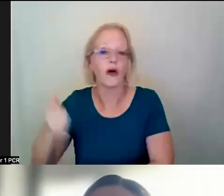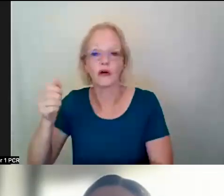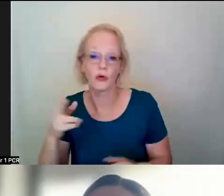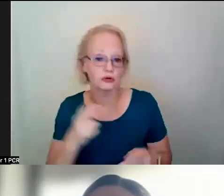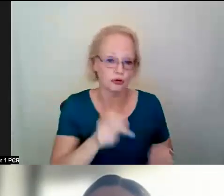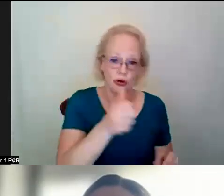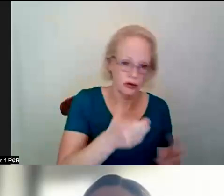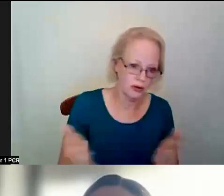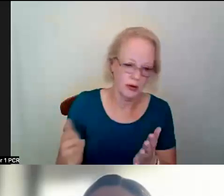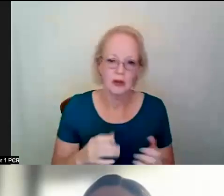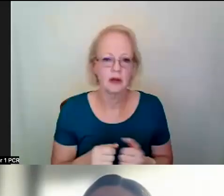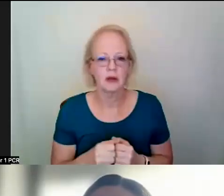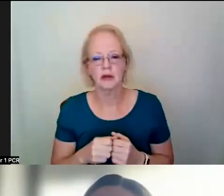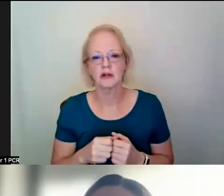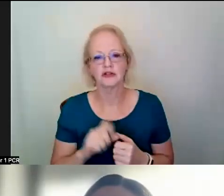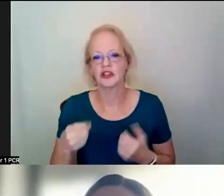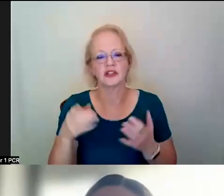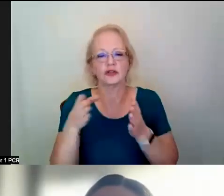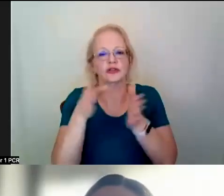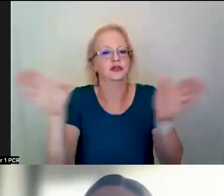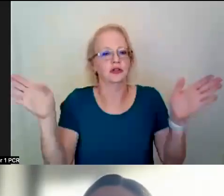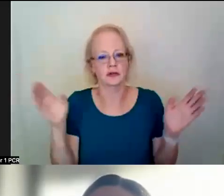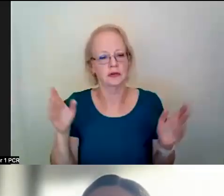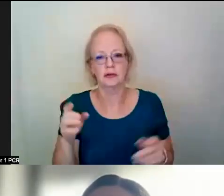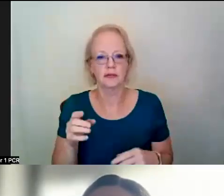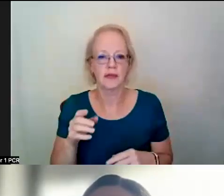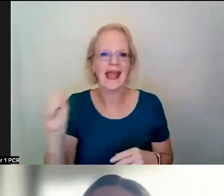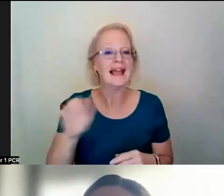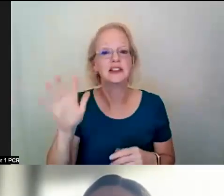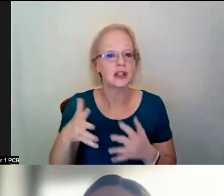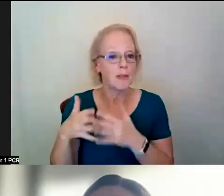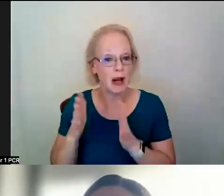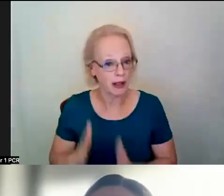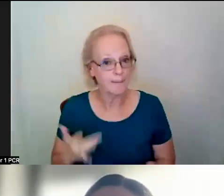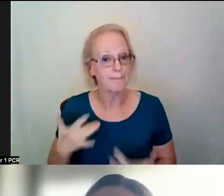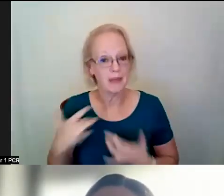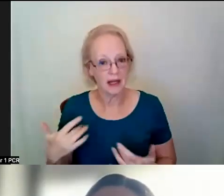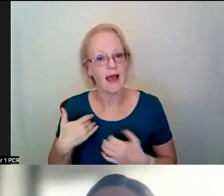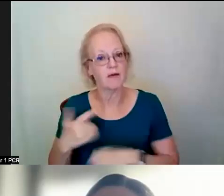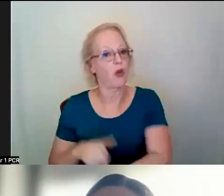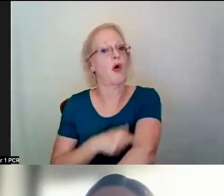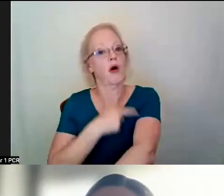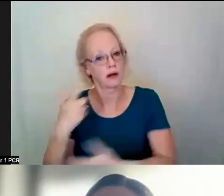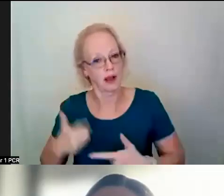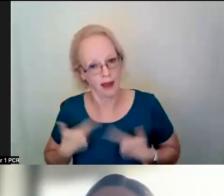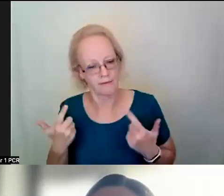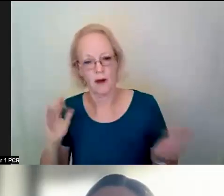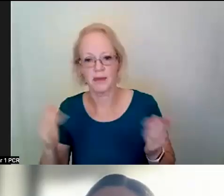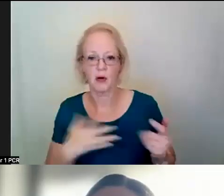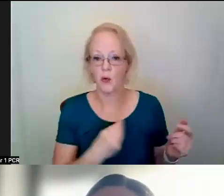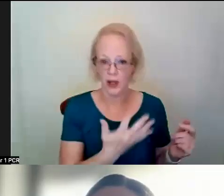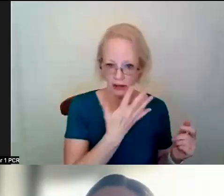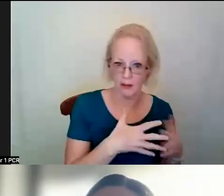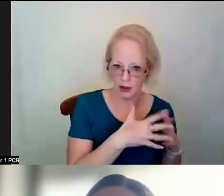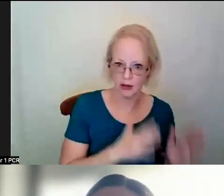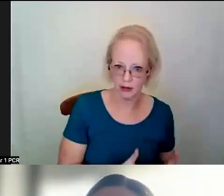using generalities, an Asian American is going to have a higher longevity than, say, a white